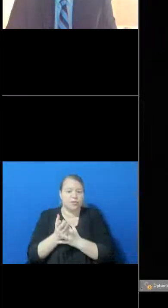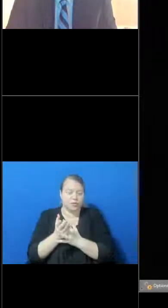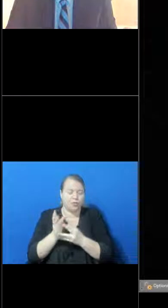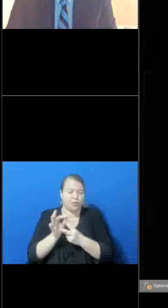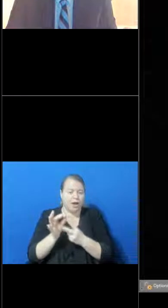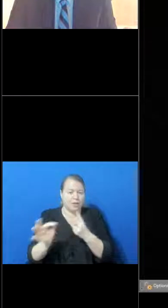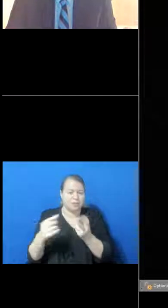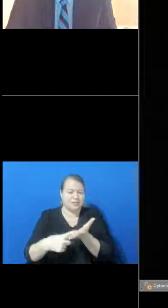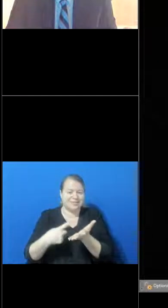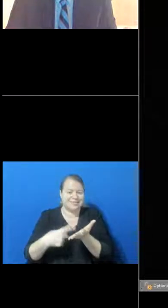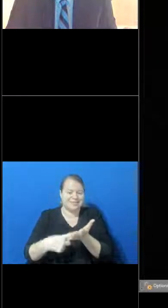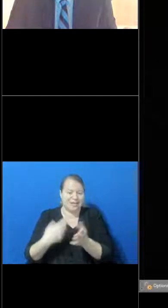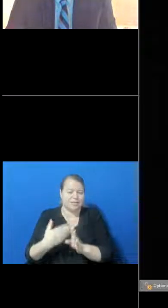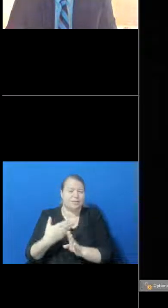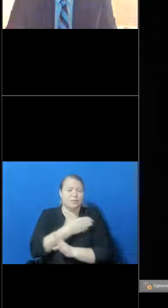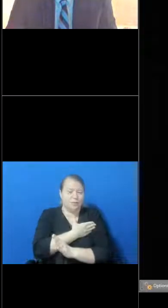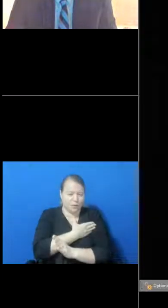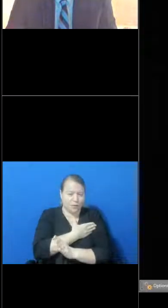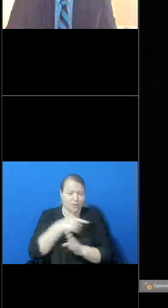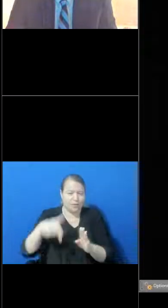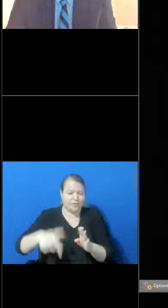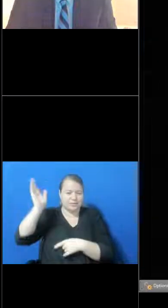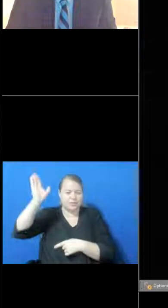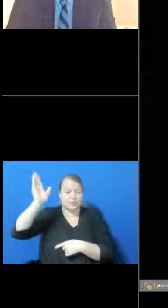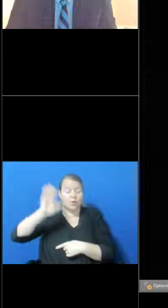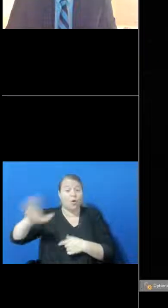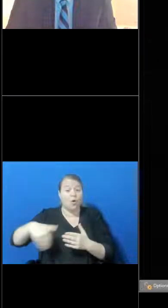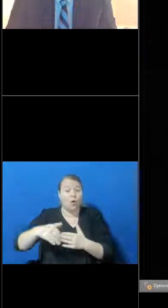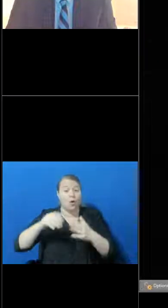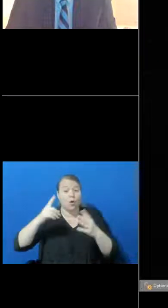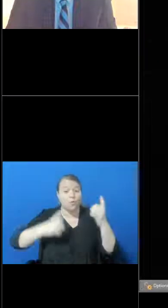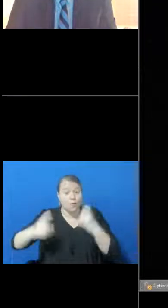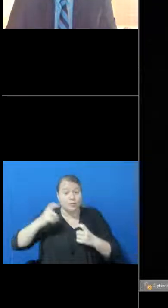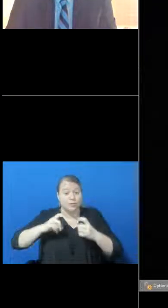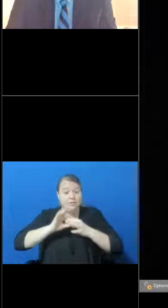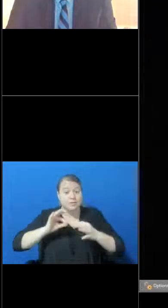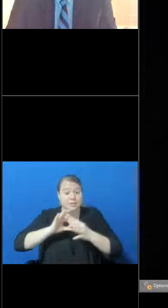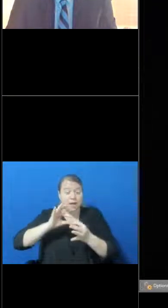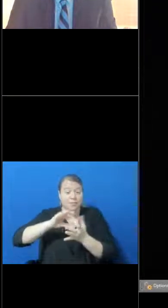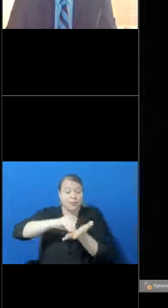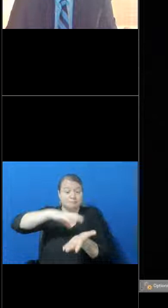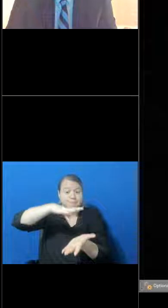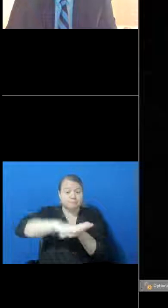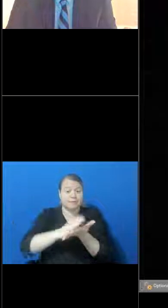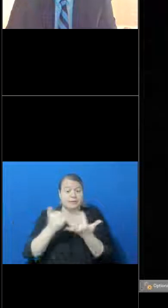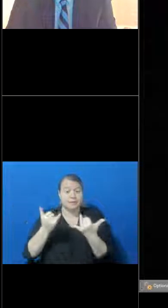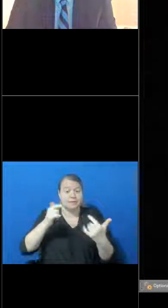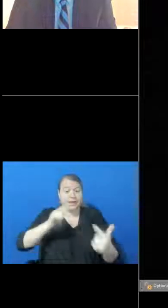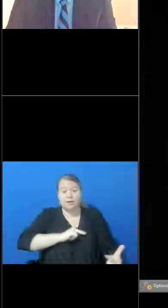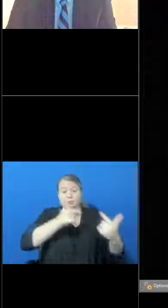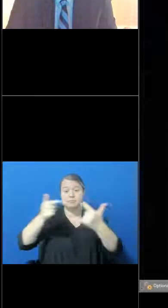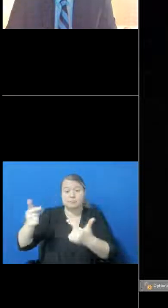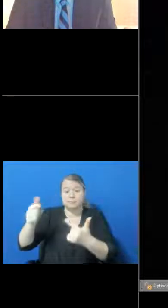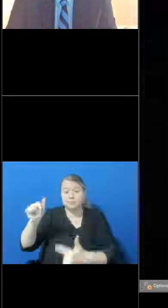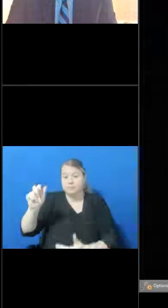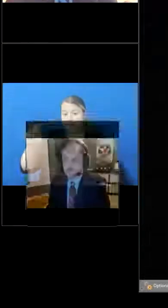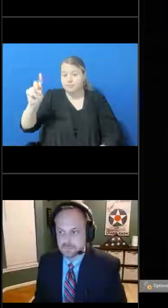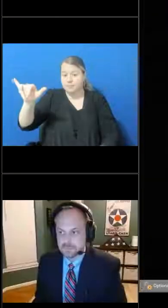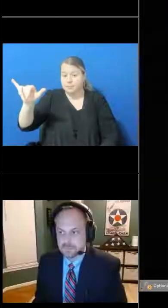in the presentation. All questions and comments have been recorded. I will now turn it back over to Andy.